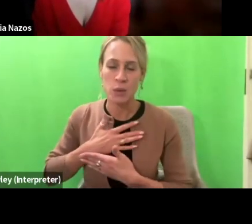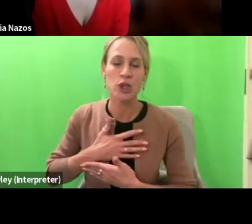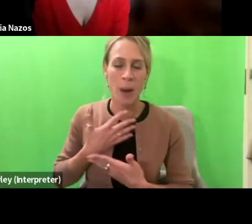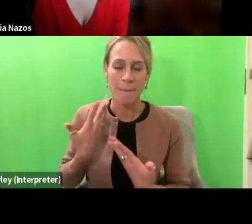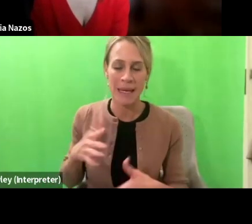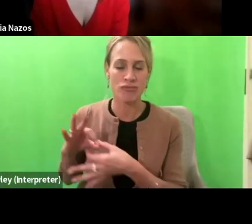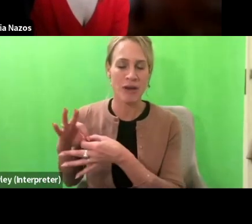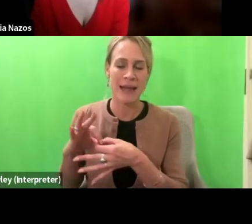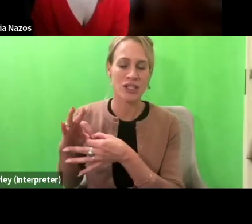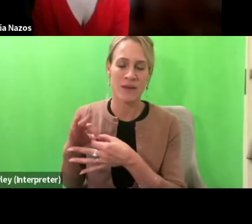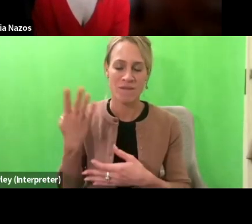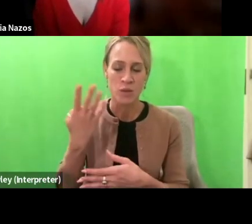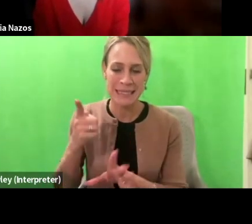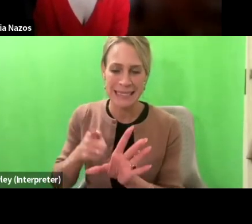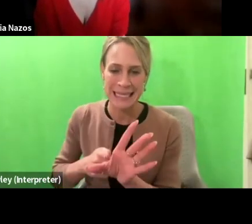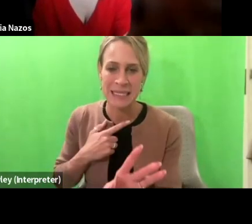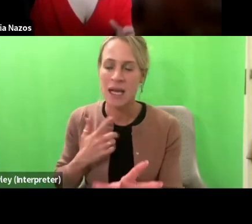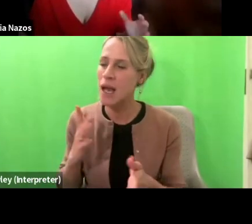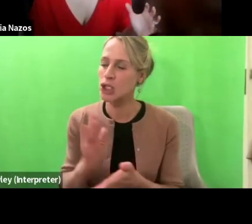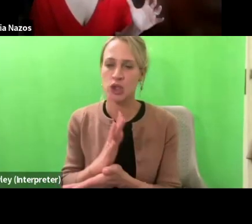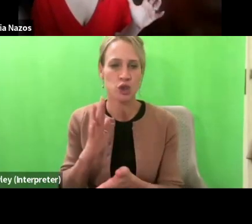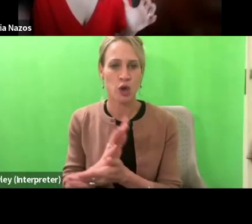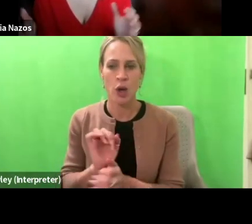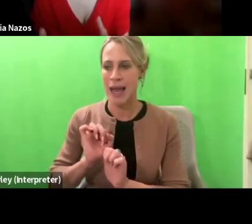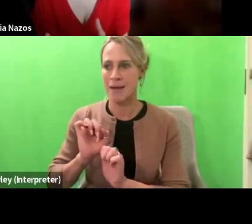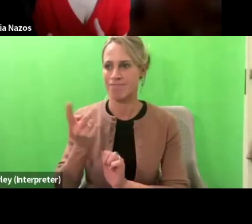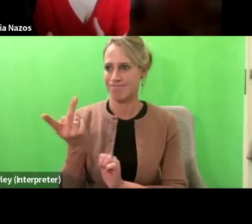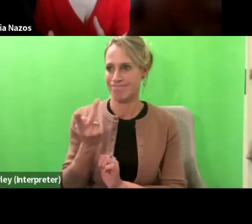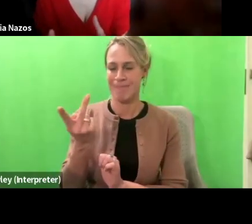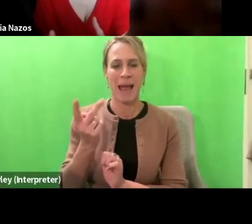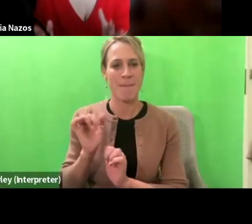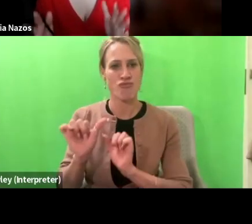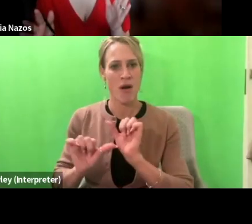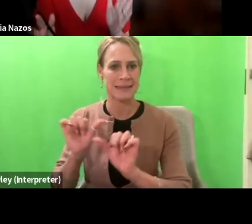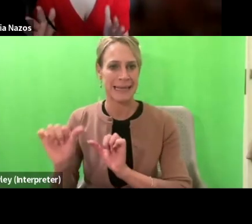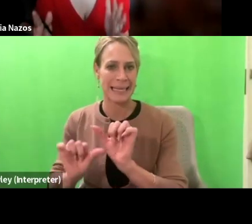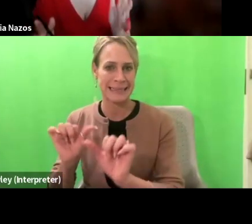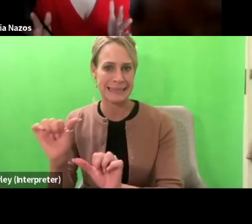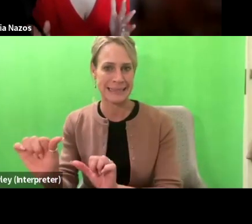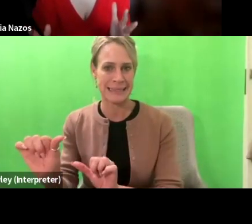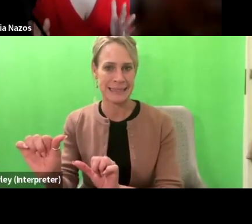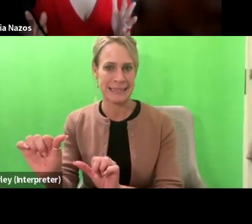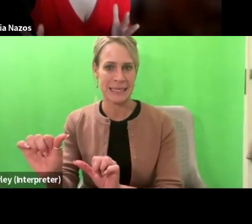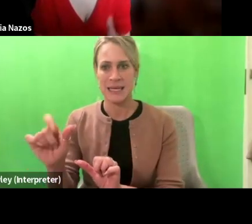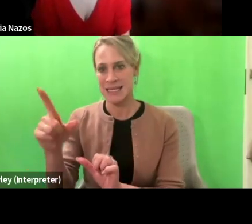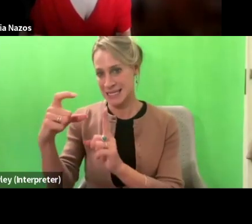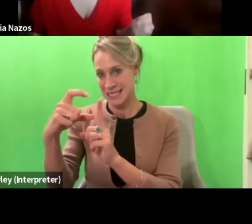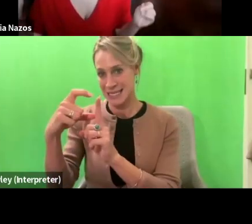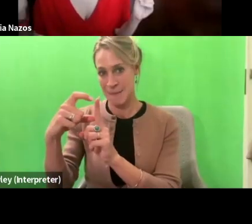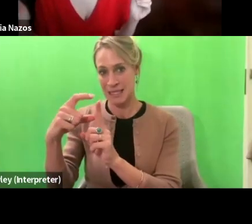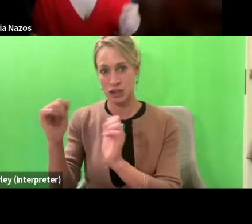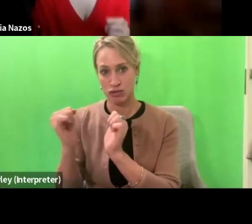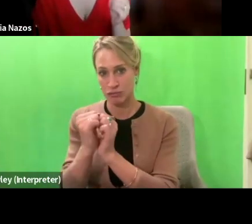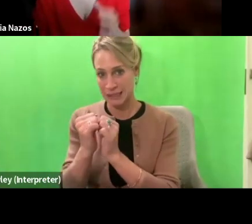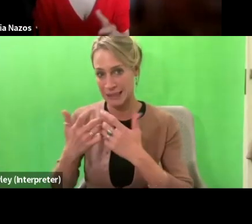I really enjoyed what we did with our process is that we literally, and again, Dimitra can attest to this,